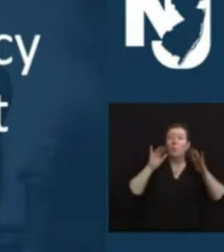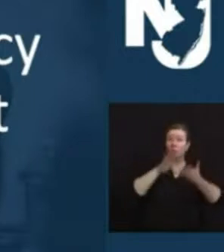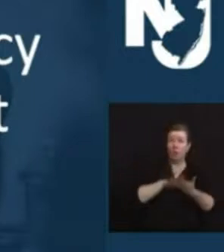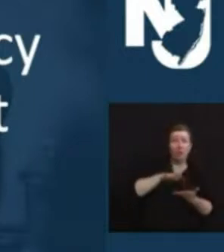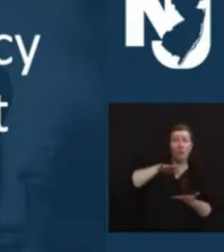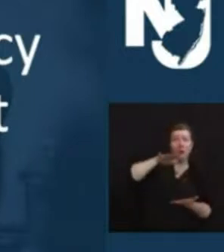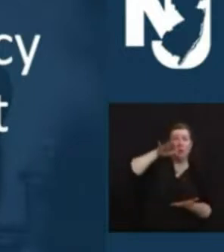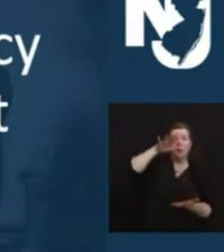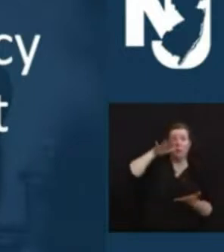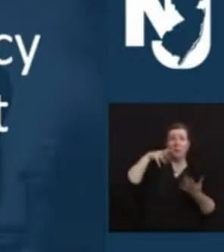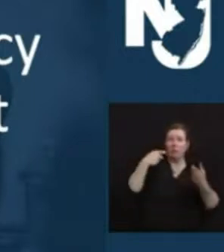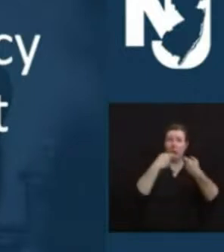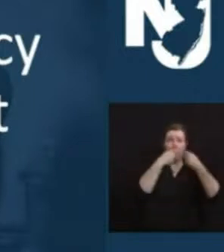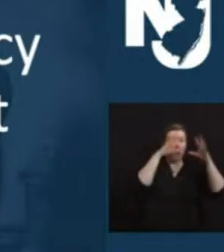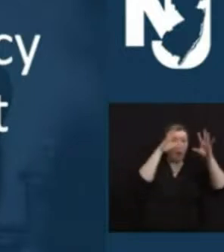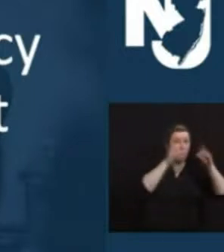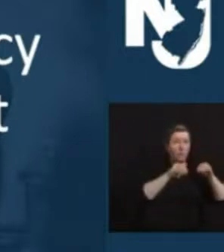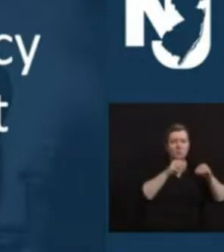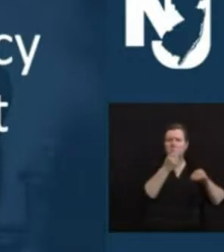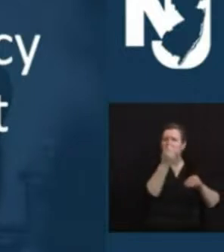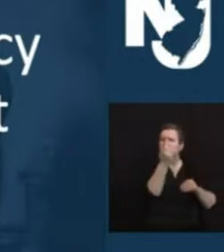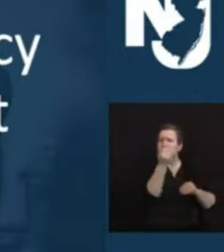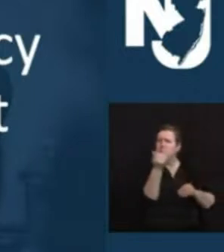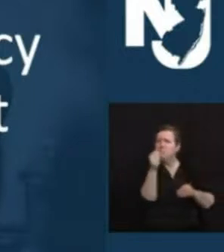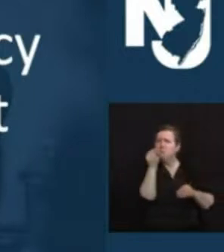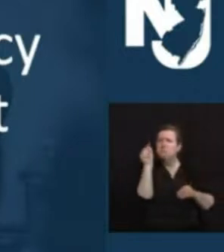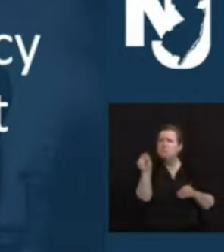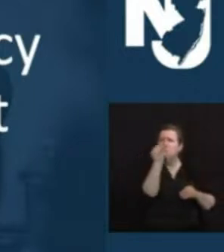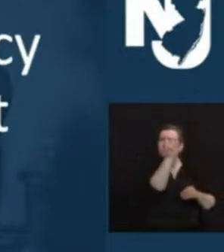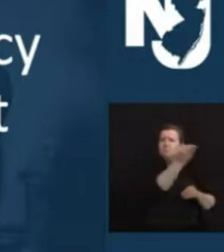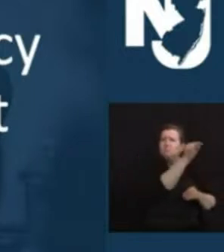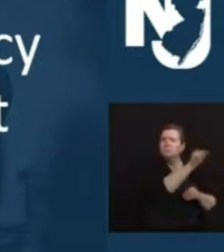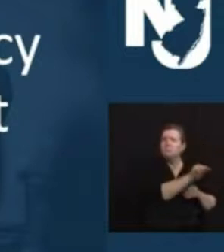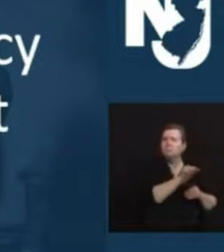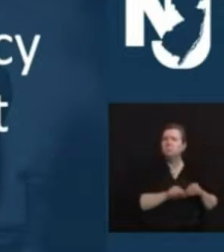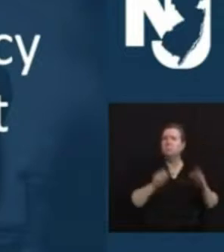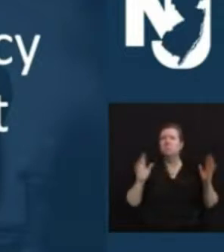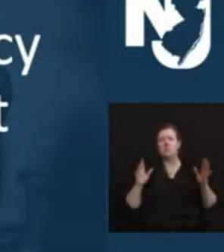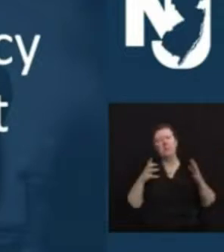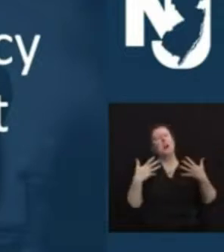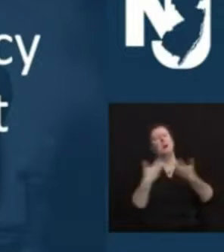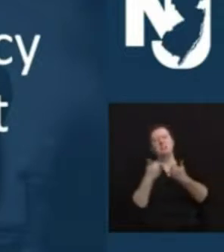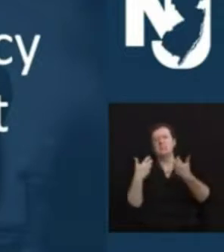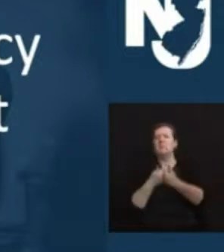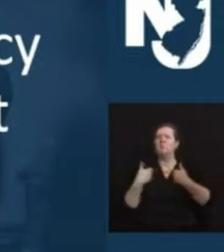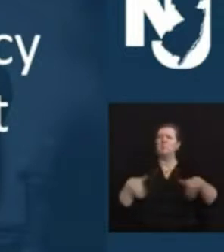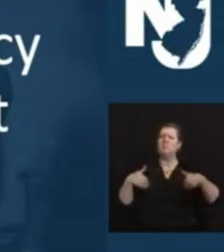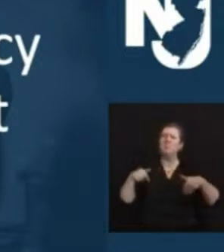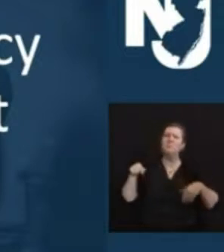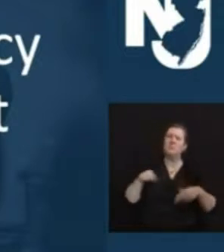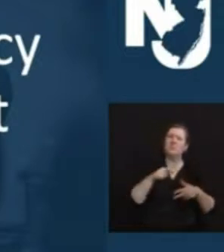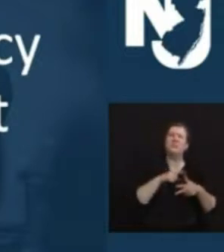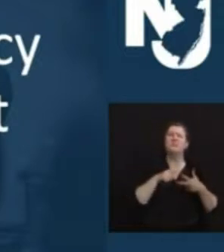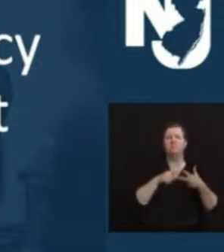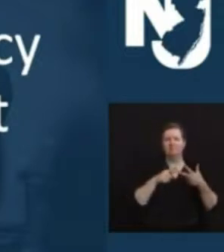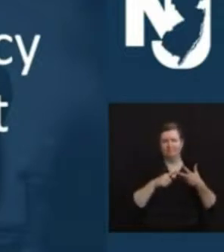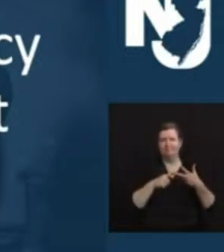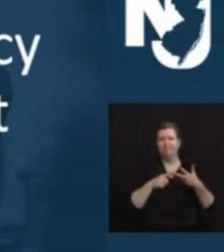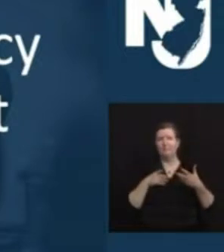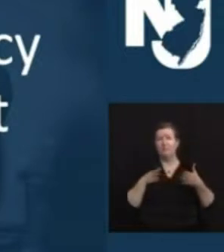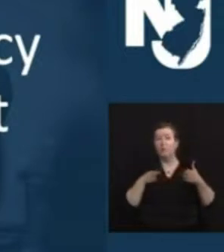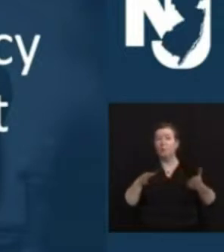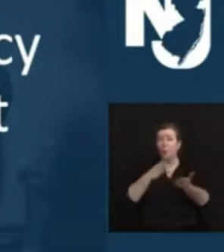power outages. I know we had a lot of accidents and motorist aid calls, which Pat will go through, but it was a